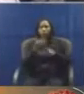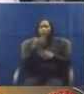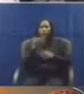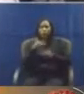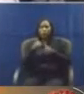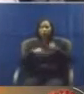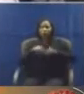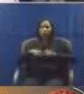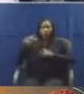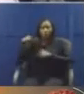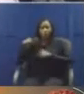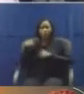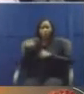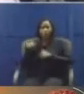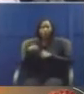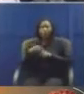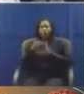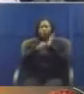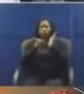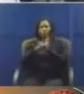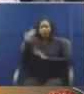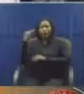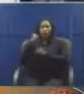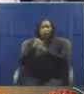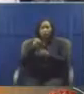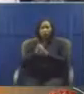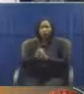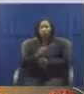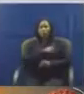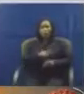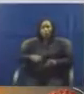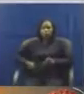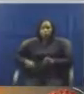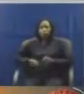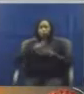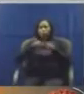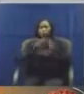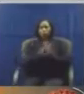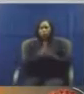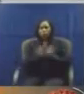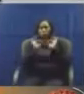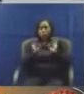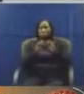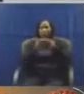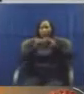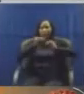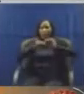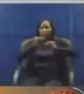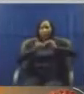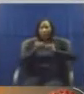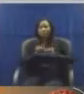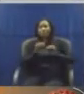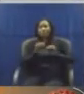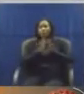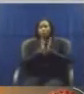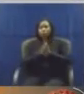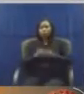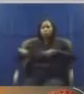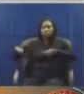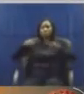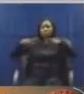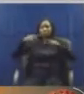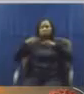Minister, at the end of January this year, the President assented to a number of important amendment bills in, to strengthen the fight against gender-based violence. These are the